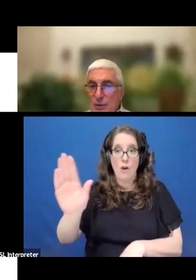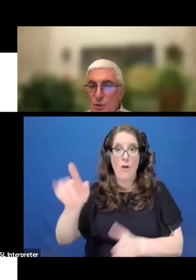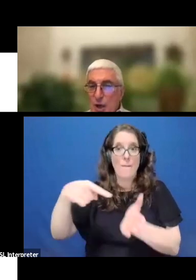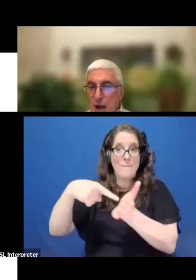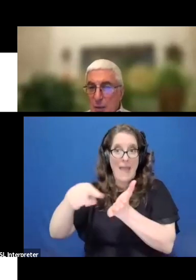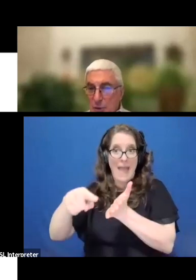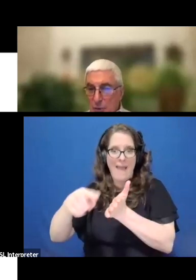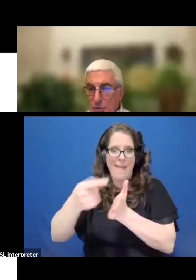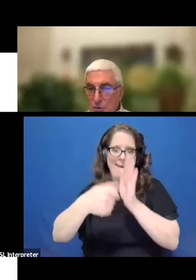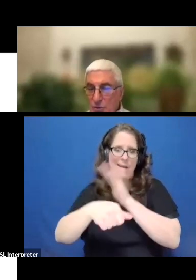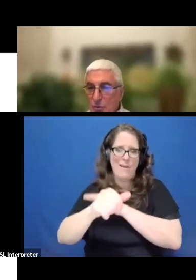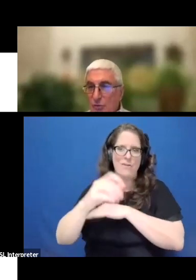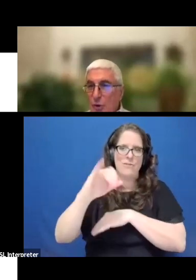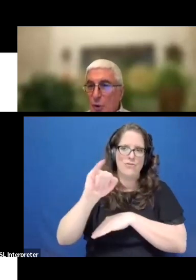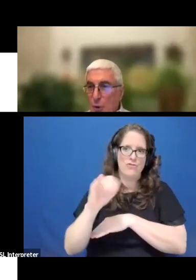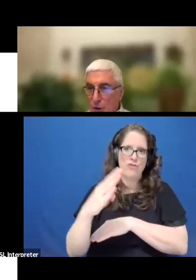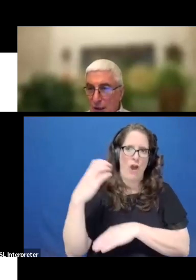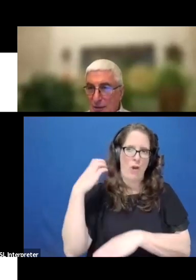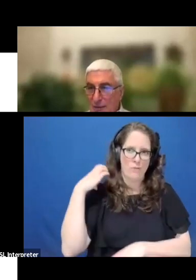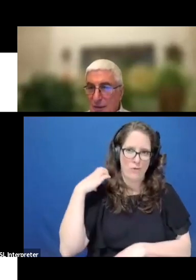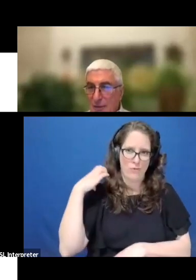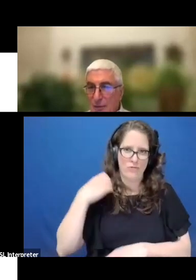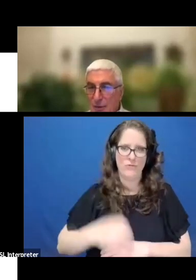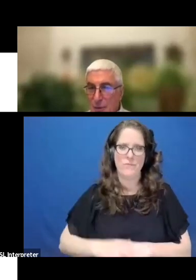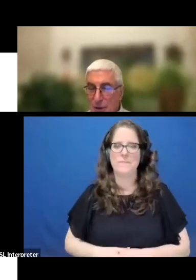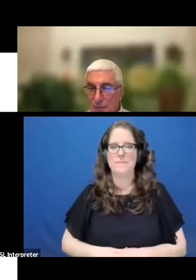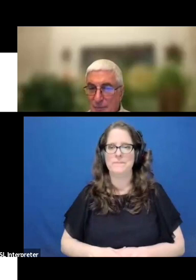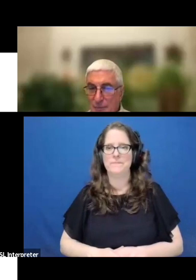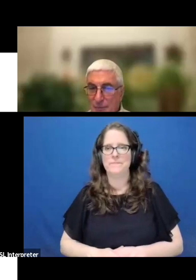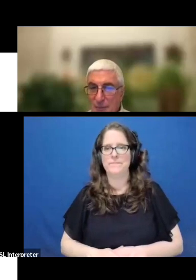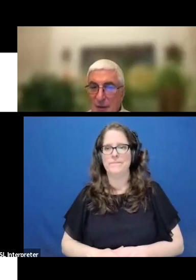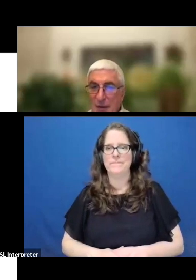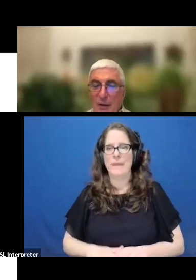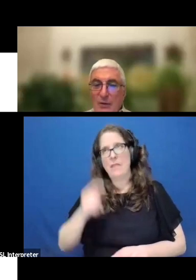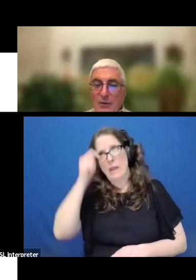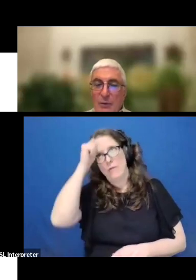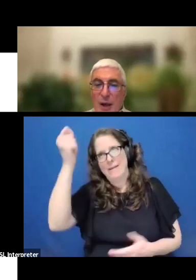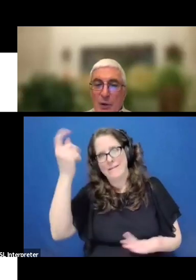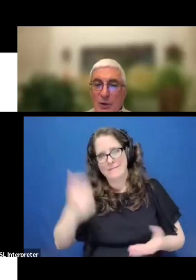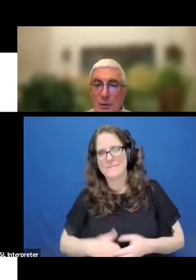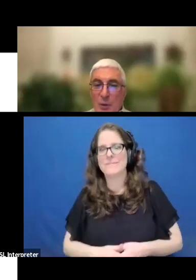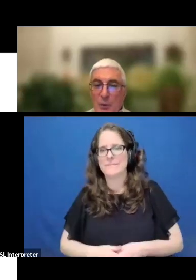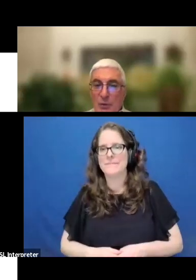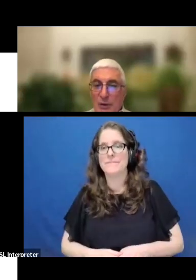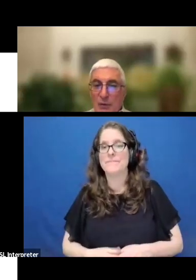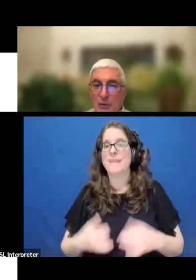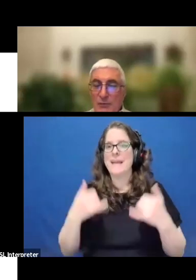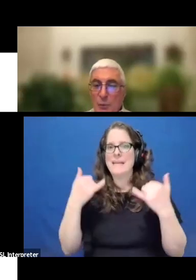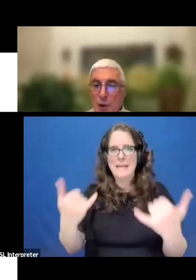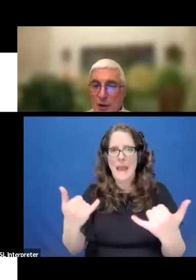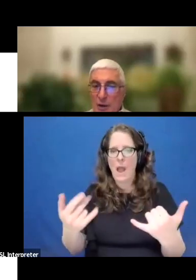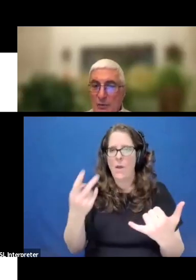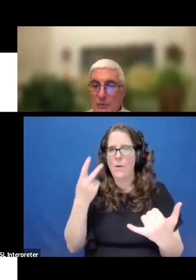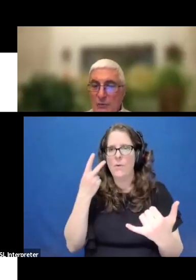actually the job coach who's earning in theory. So now we come up with